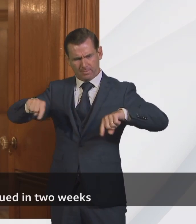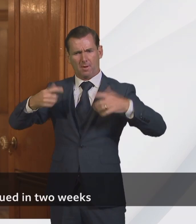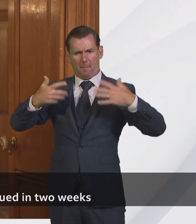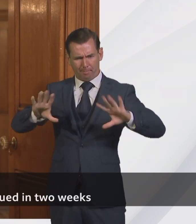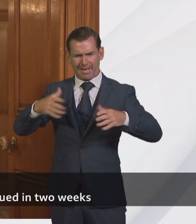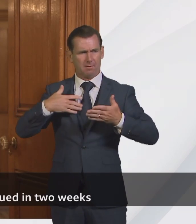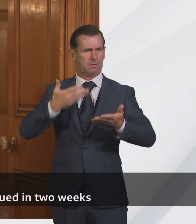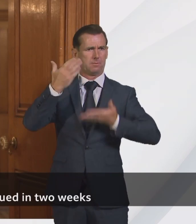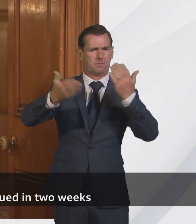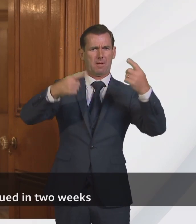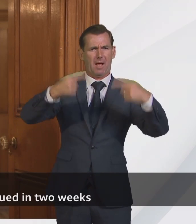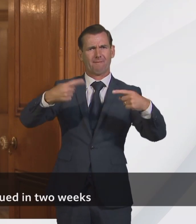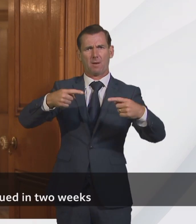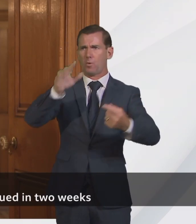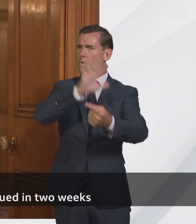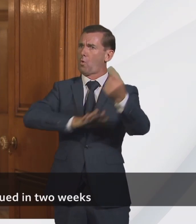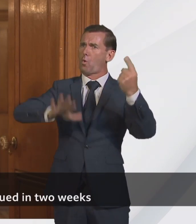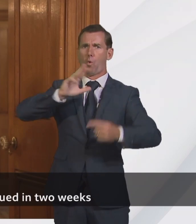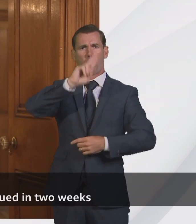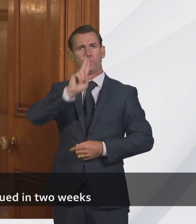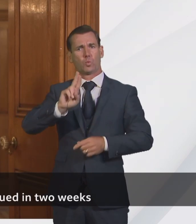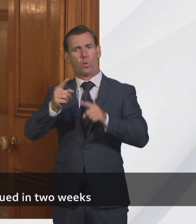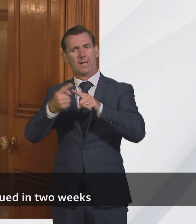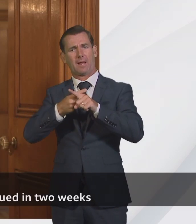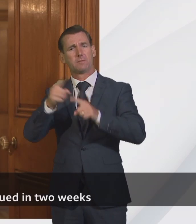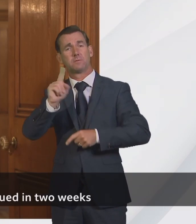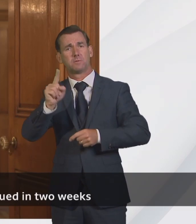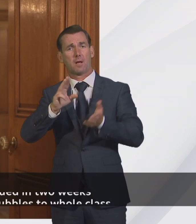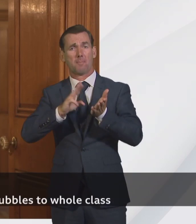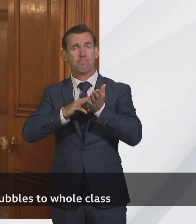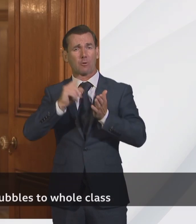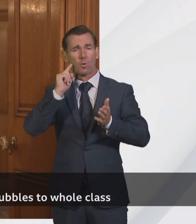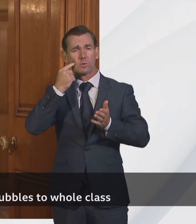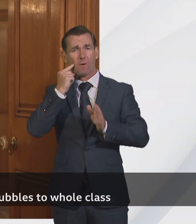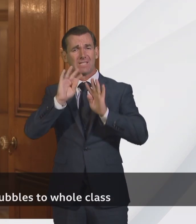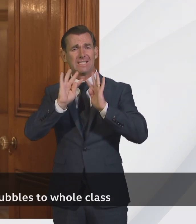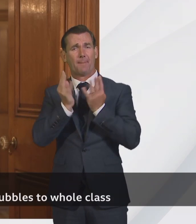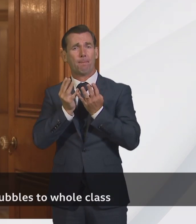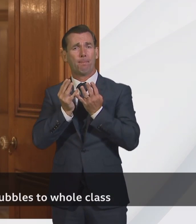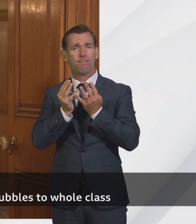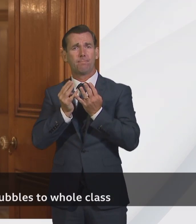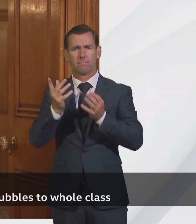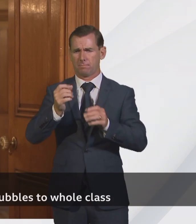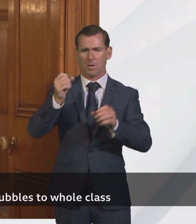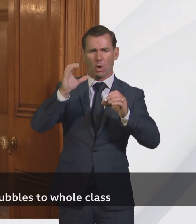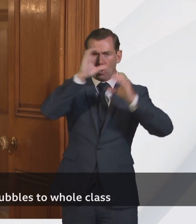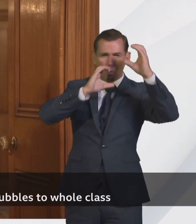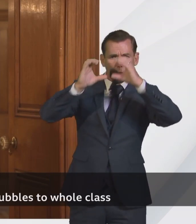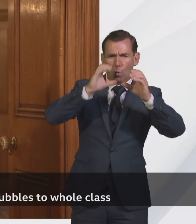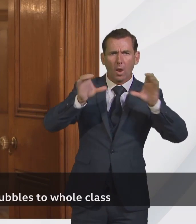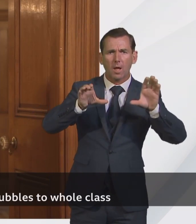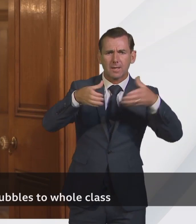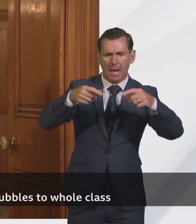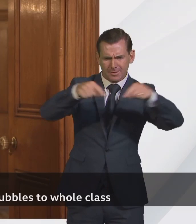single school in England Microsoft Teams and Google Classroom, just like you highlighted